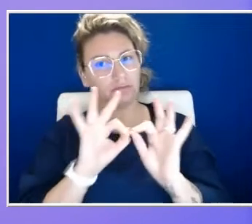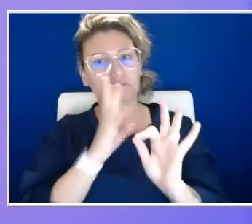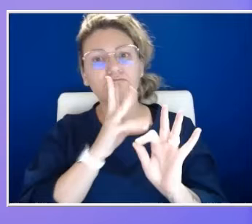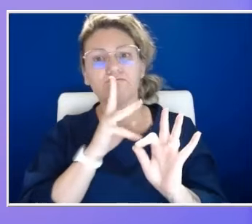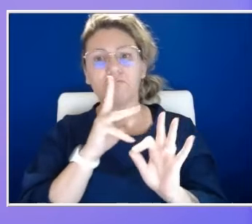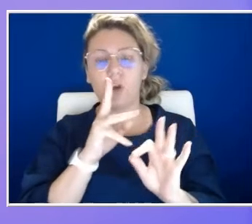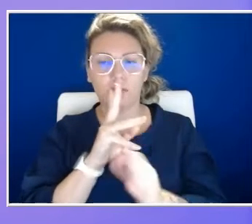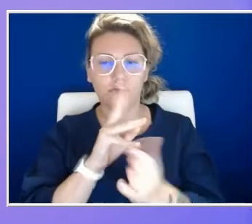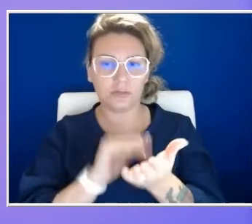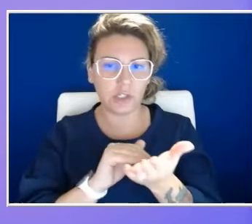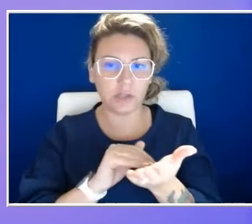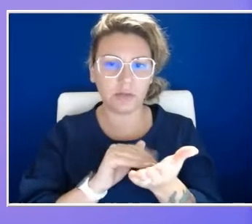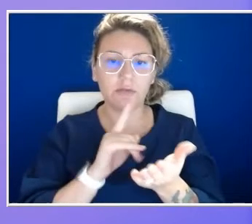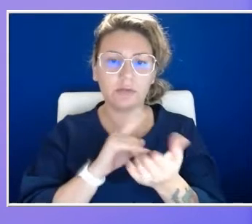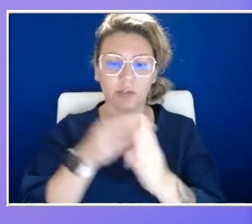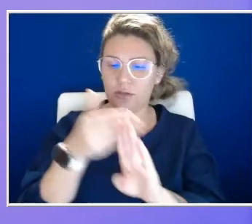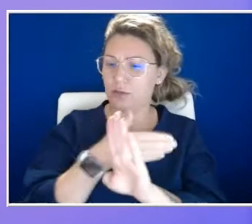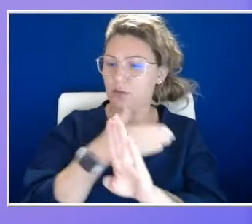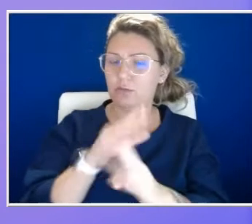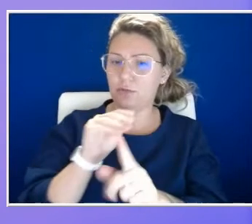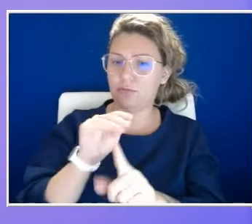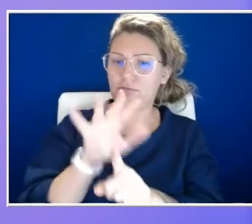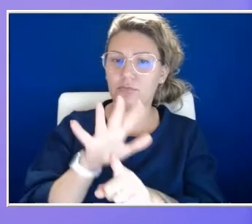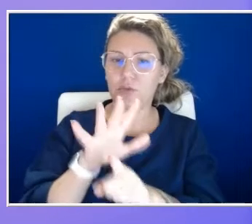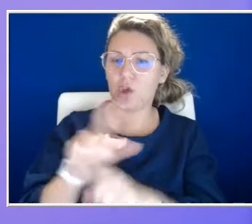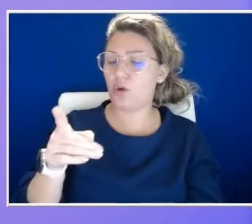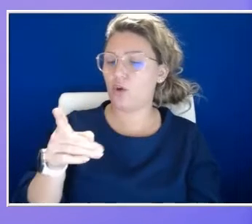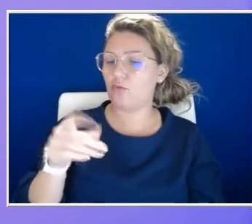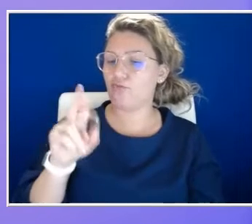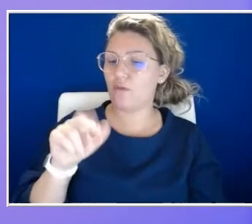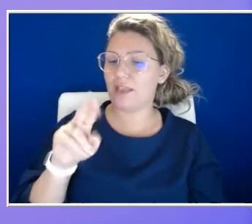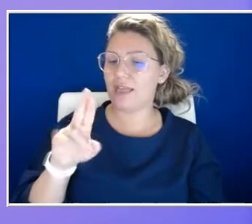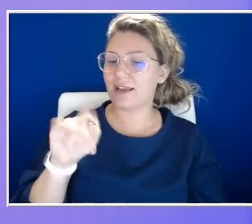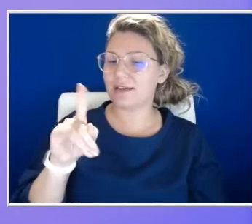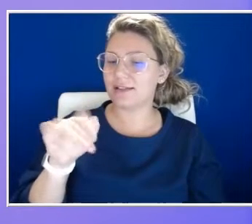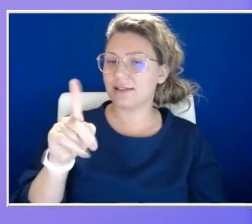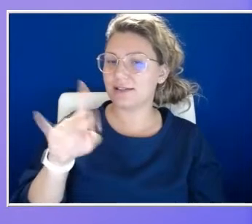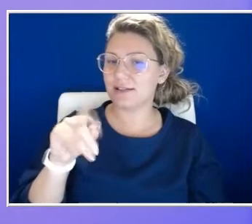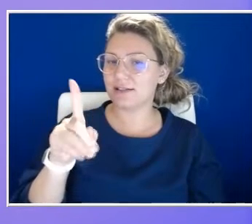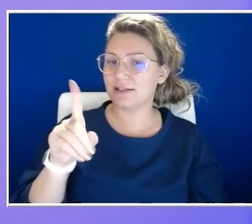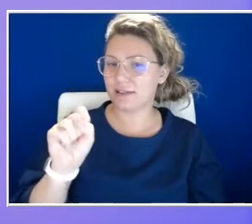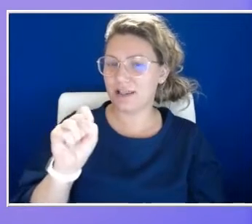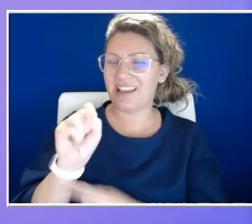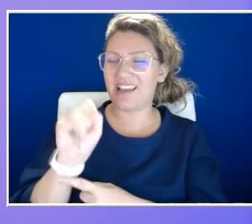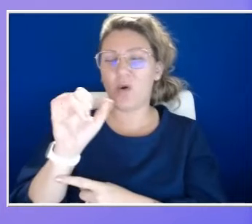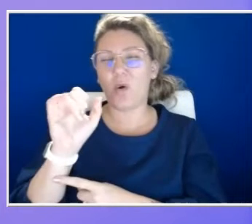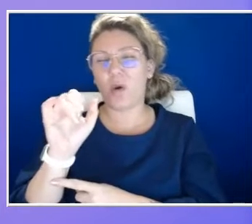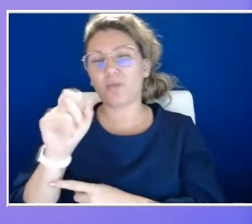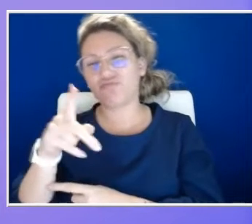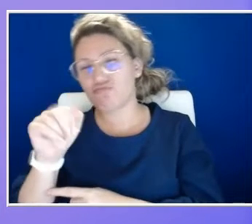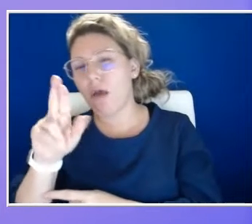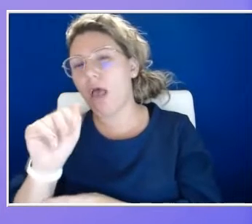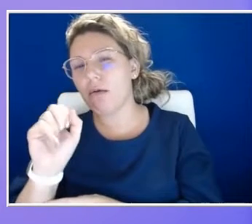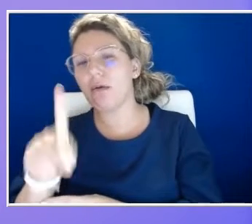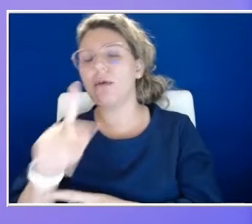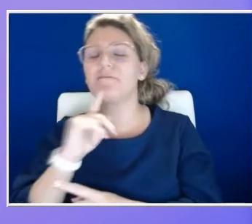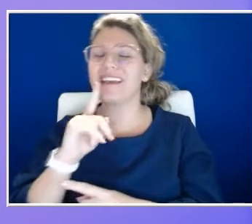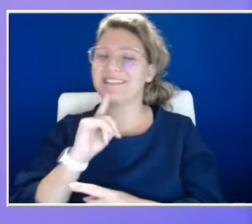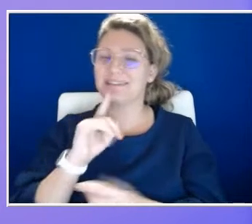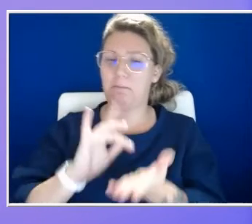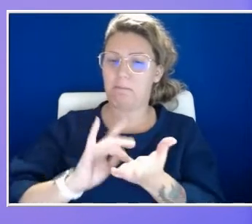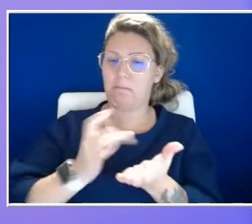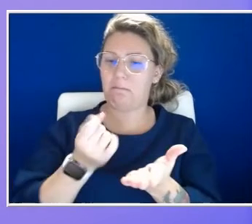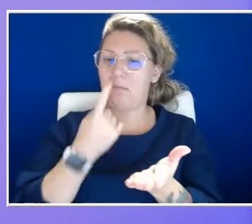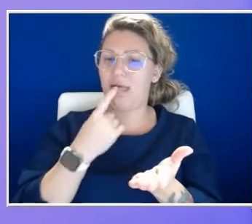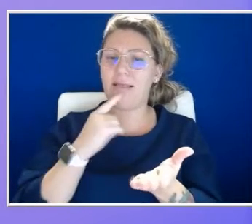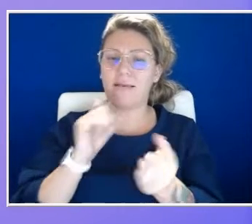on pre-exposure prophylaxis or PrEP, which is a pill you can take daily to help prevent